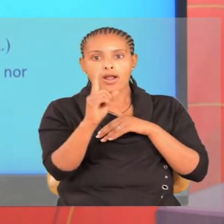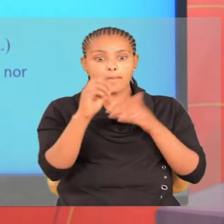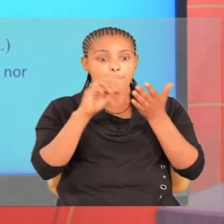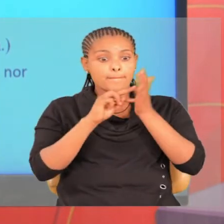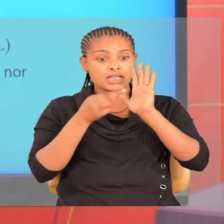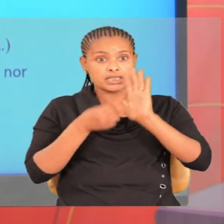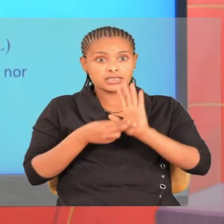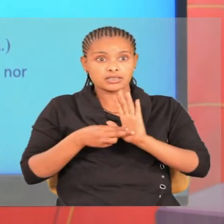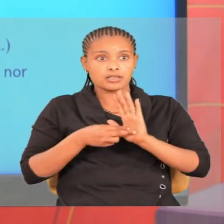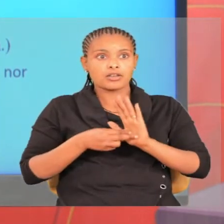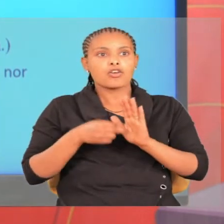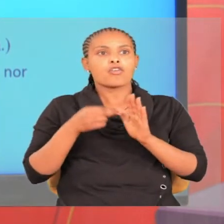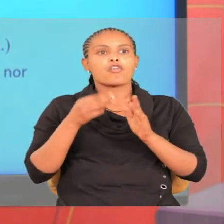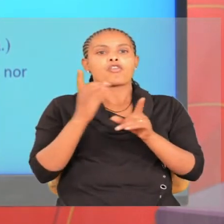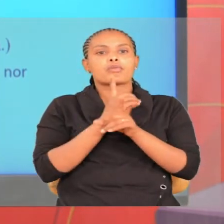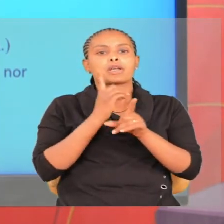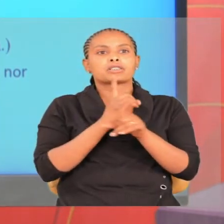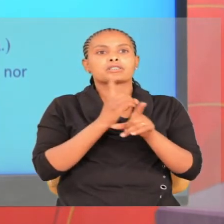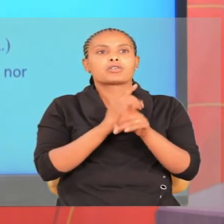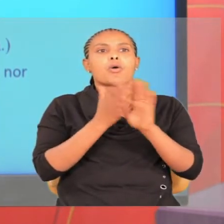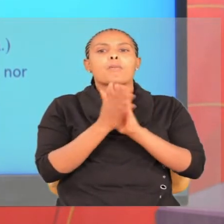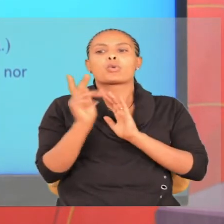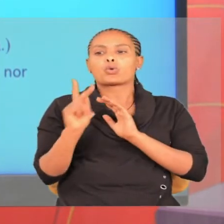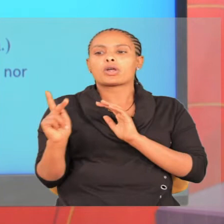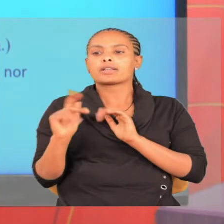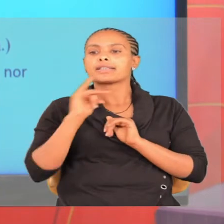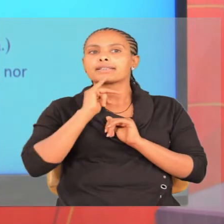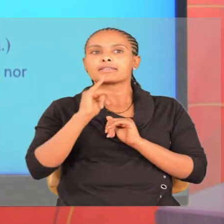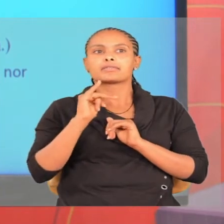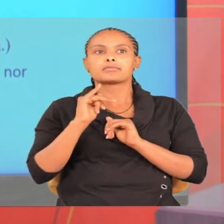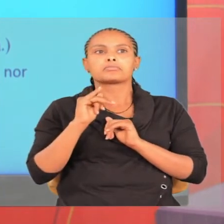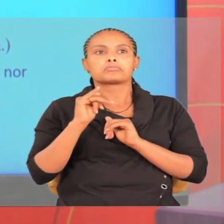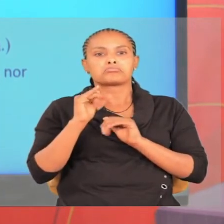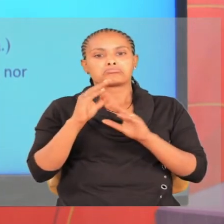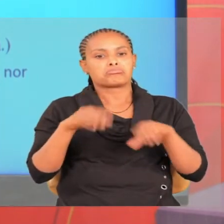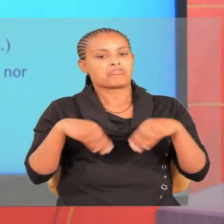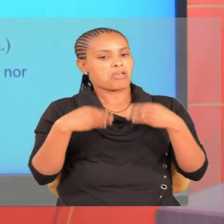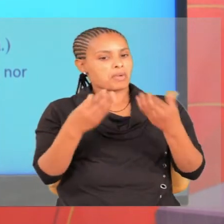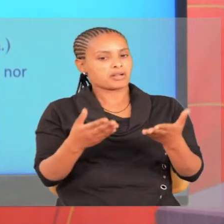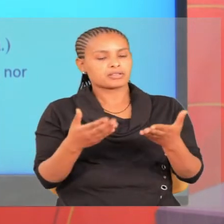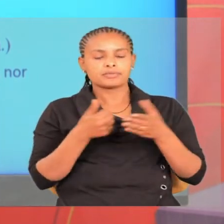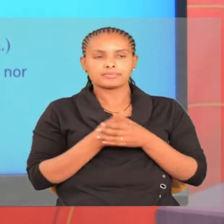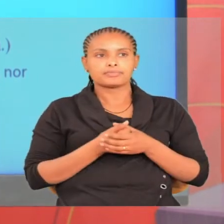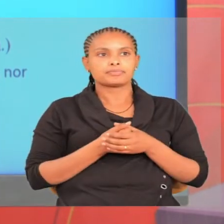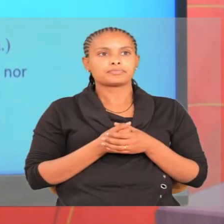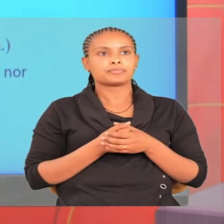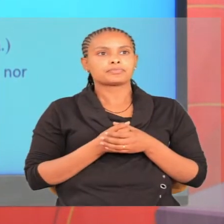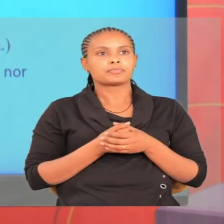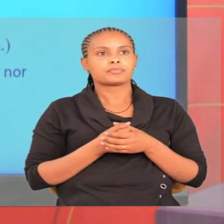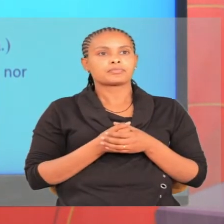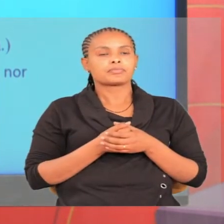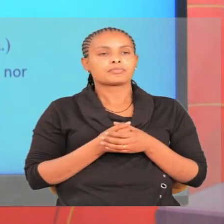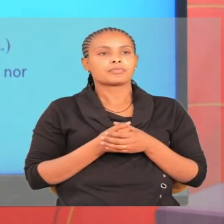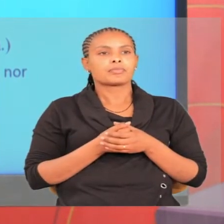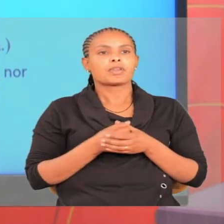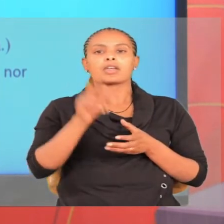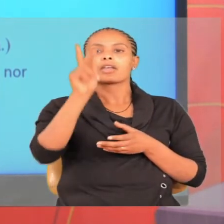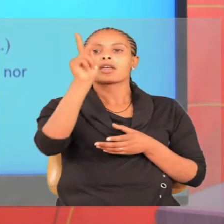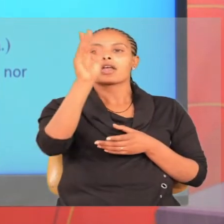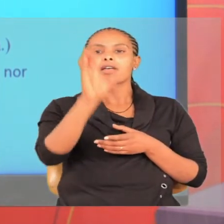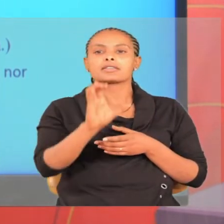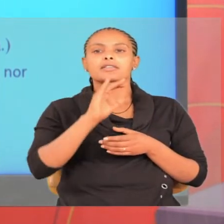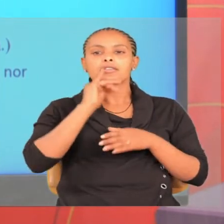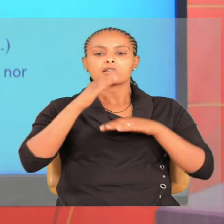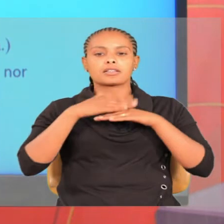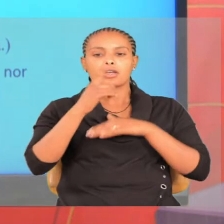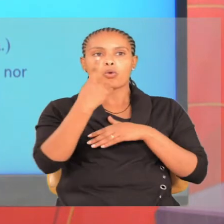means formation of product is favored. You see? Kc